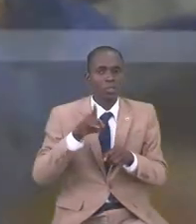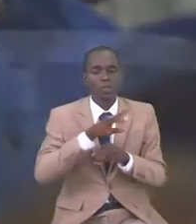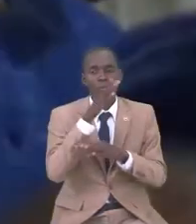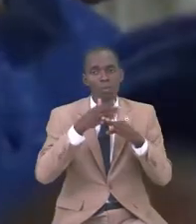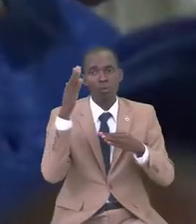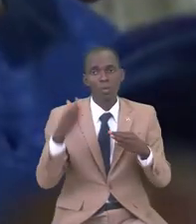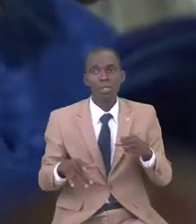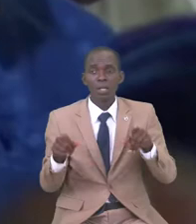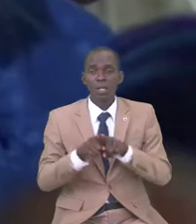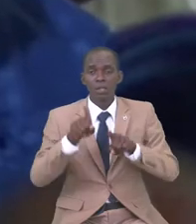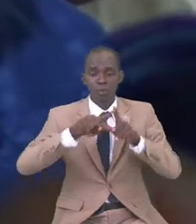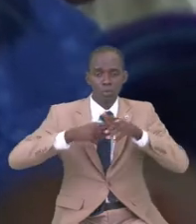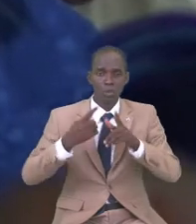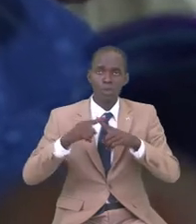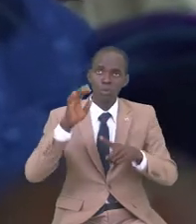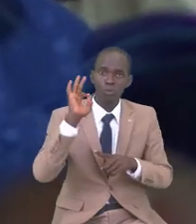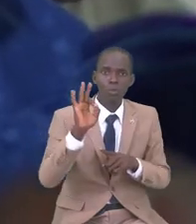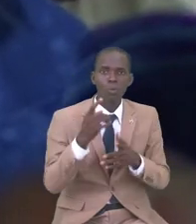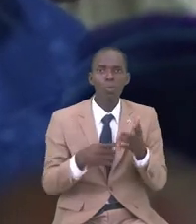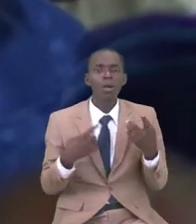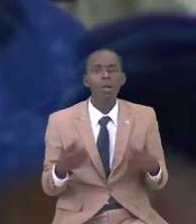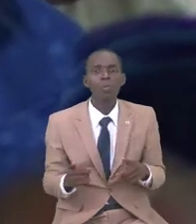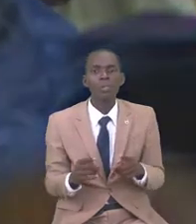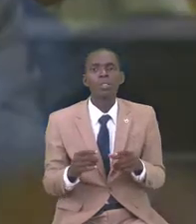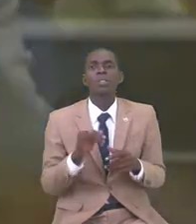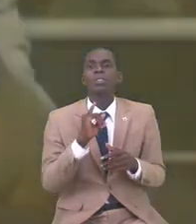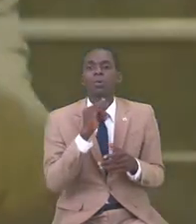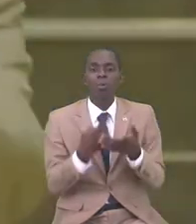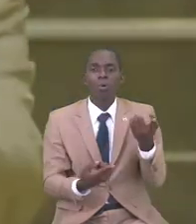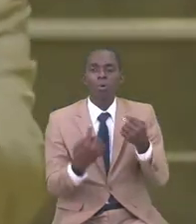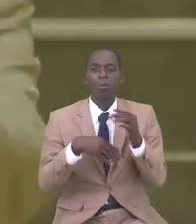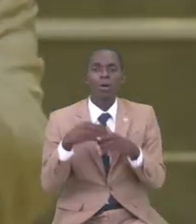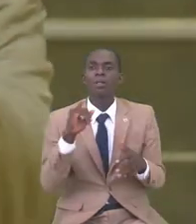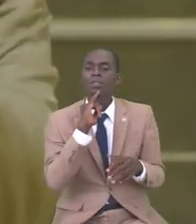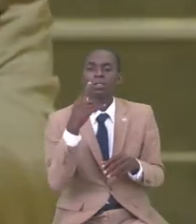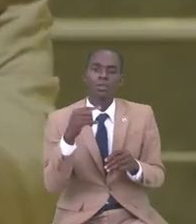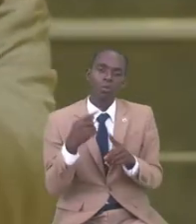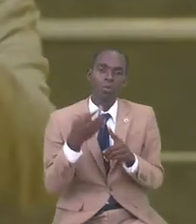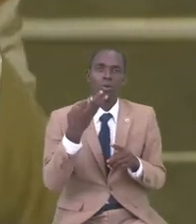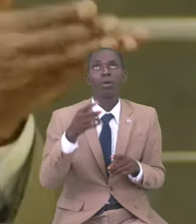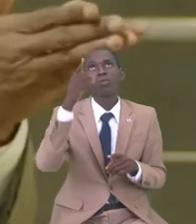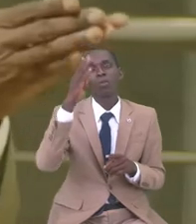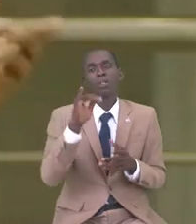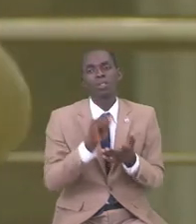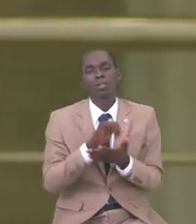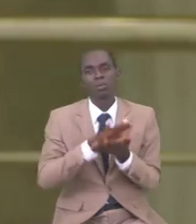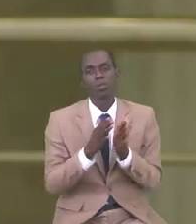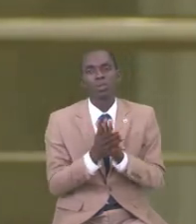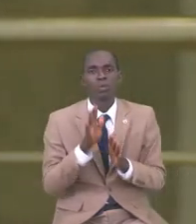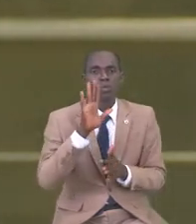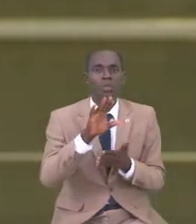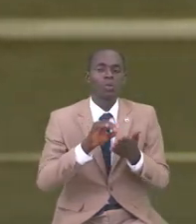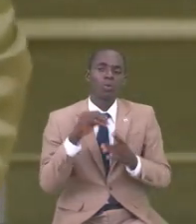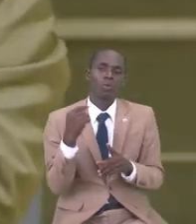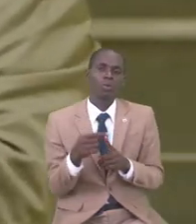open your mouth, what comes out is the word of God. That becomes your word. You